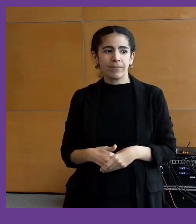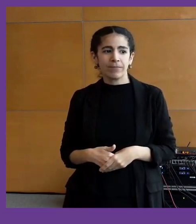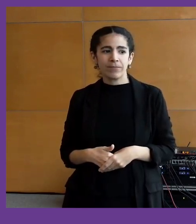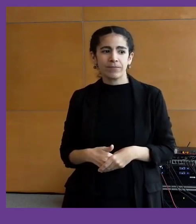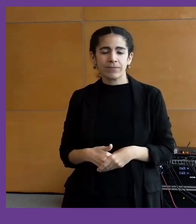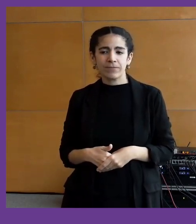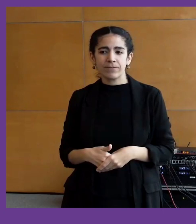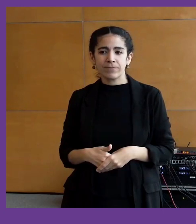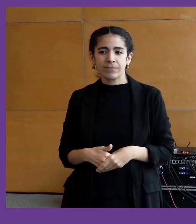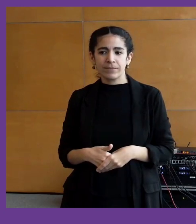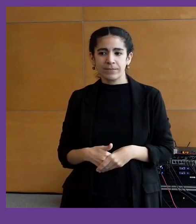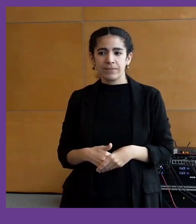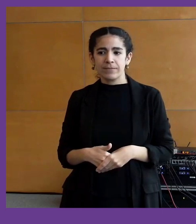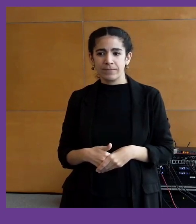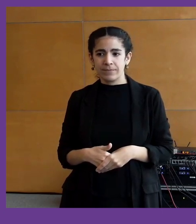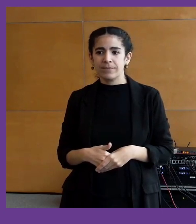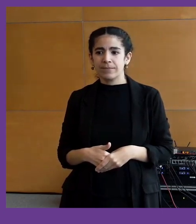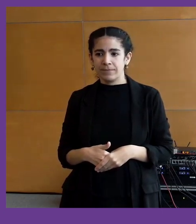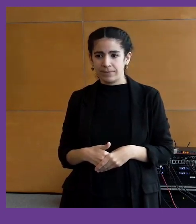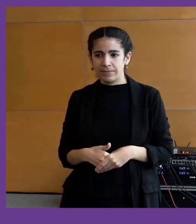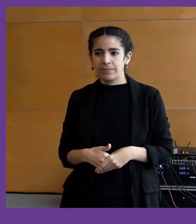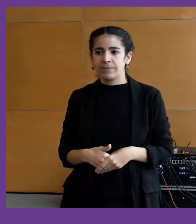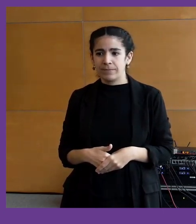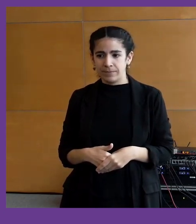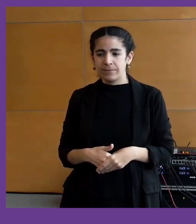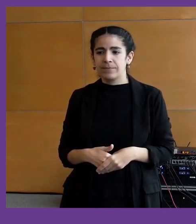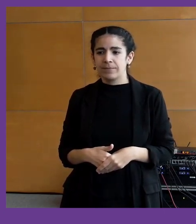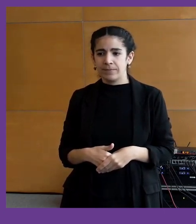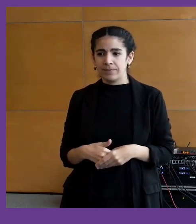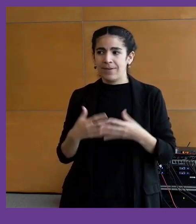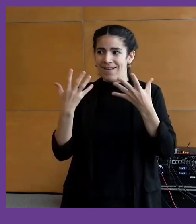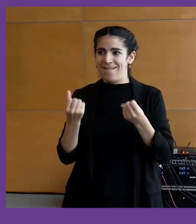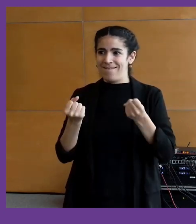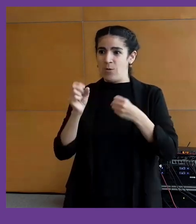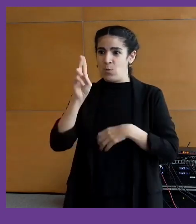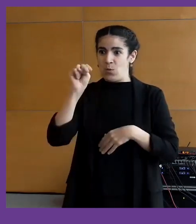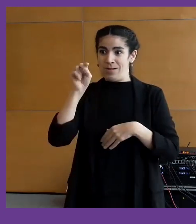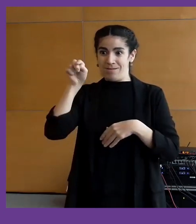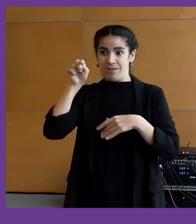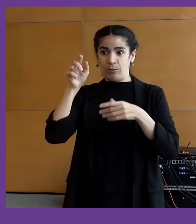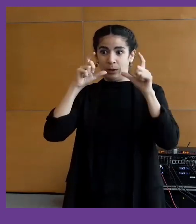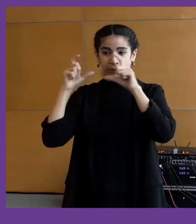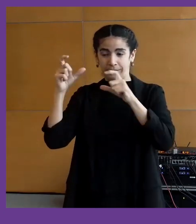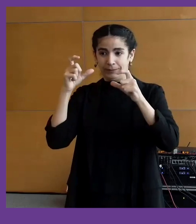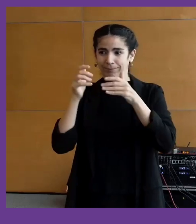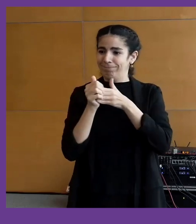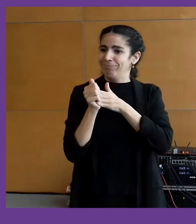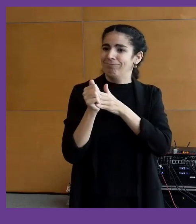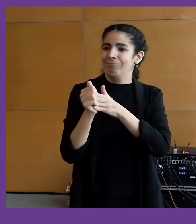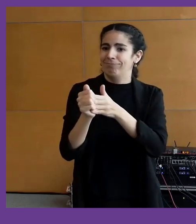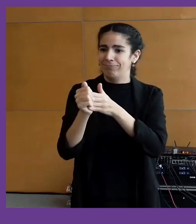in accessible tourism, offline, online today, to see how an event is set up when we